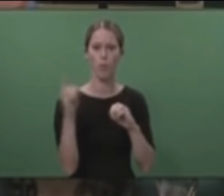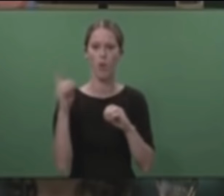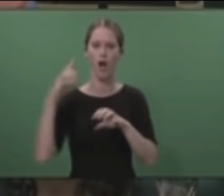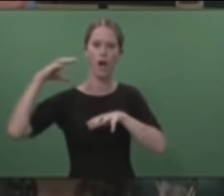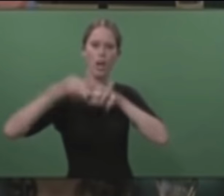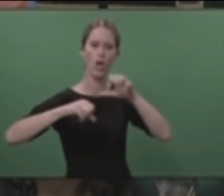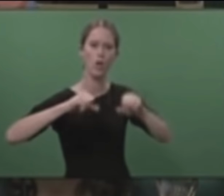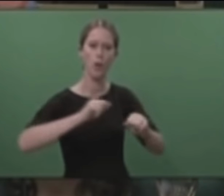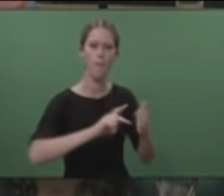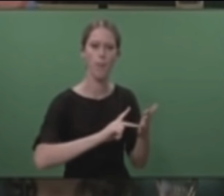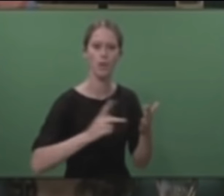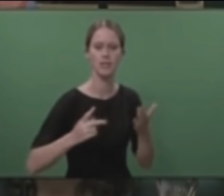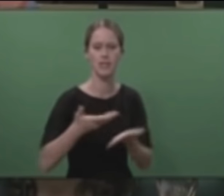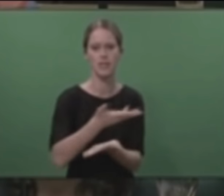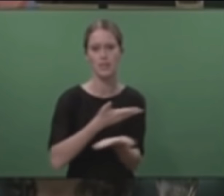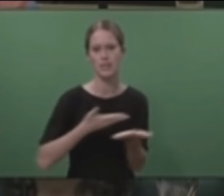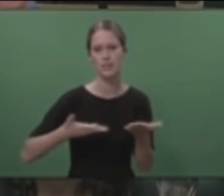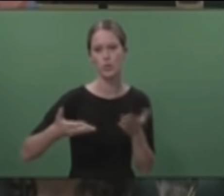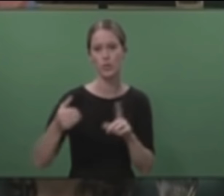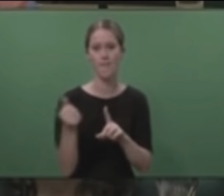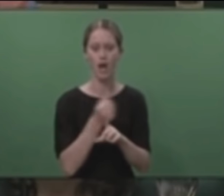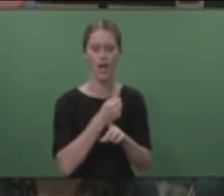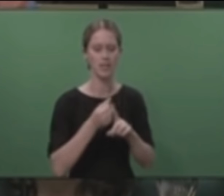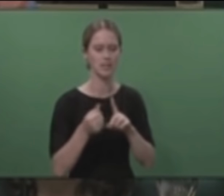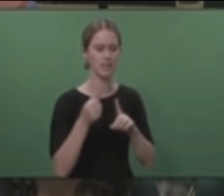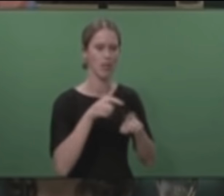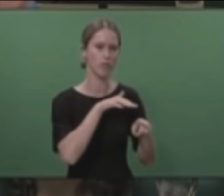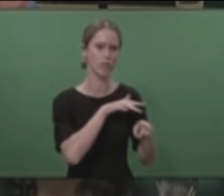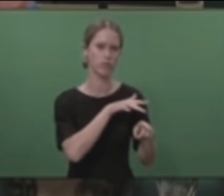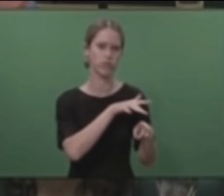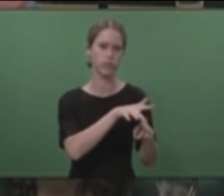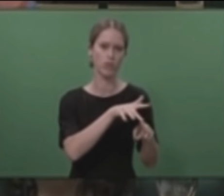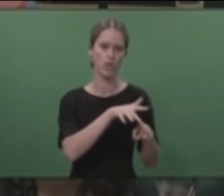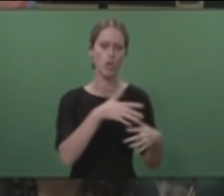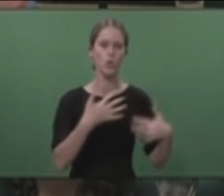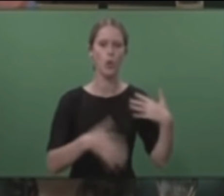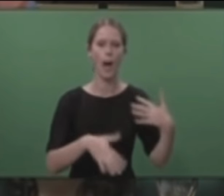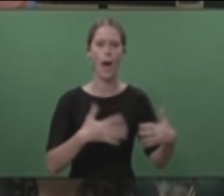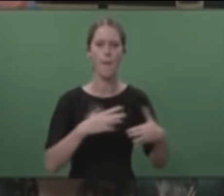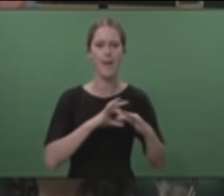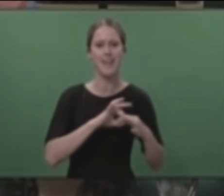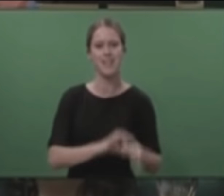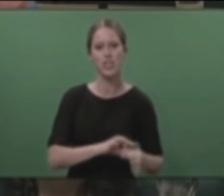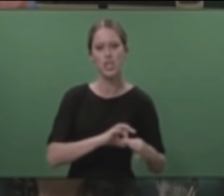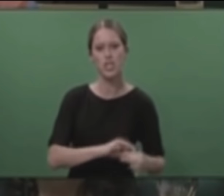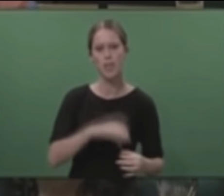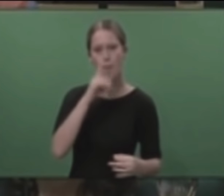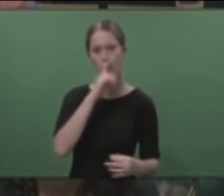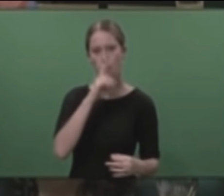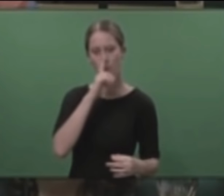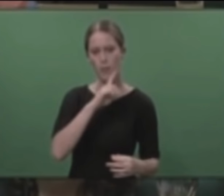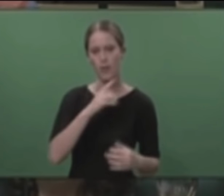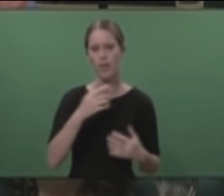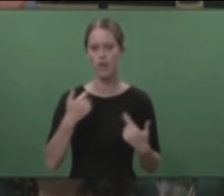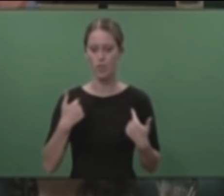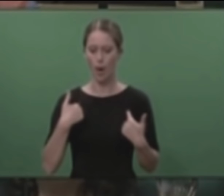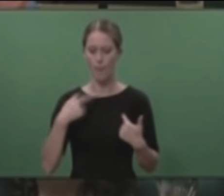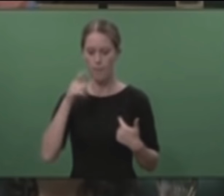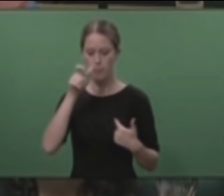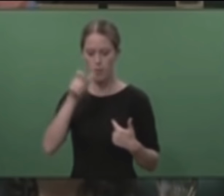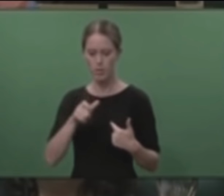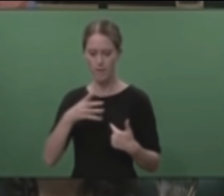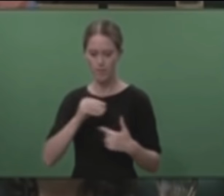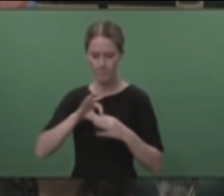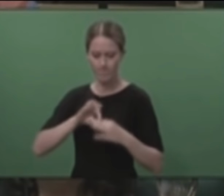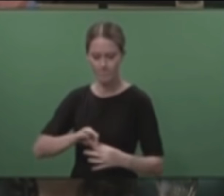discourse and violence that sought to harm Indigenous peoples. As tangata whenua, I am aware that